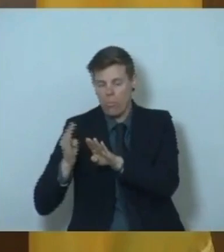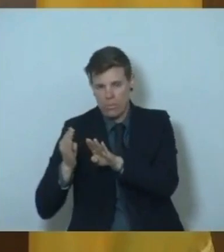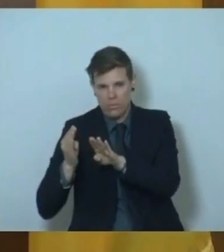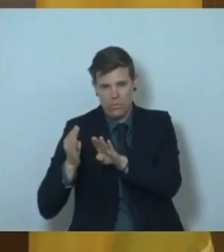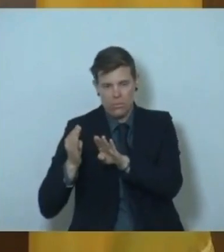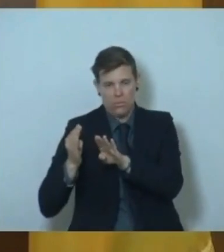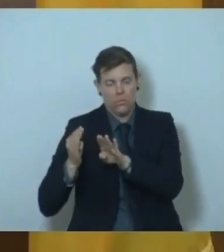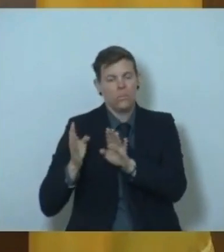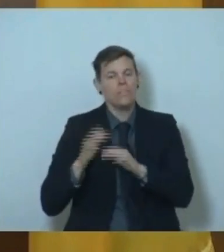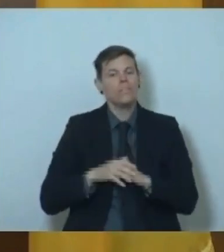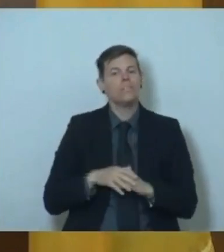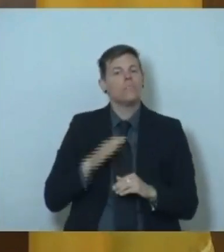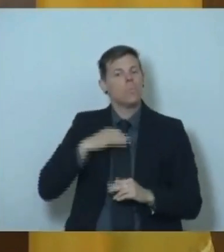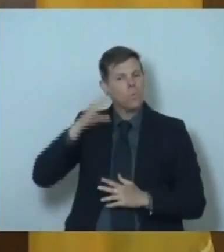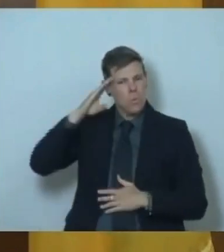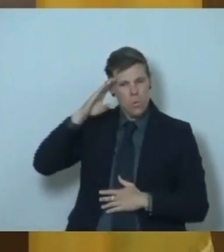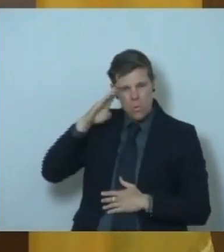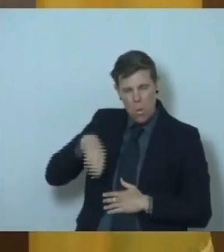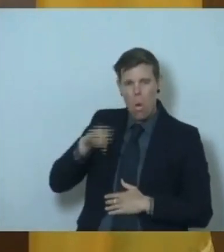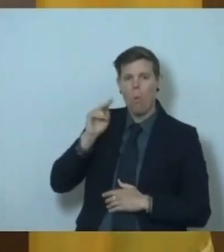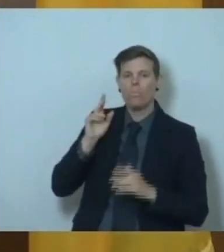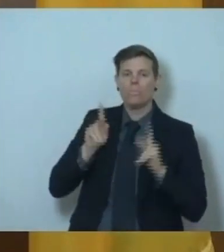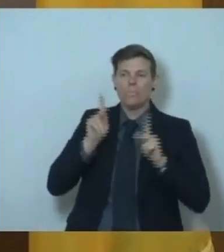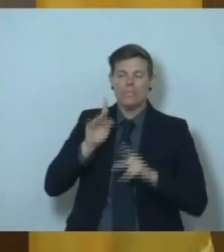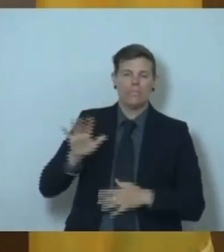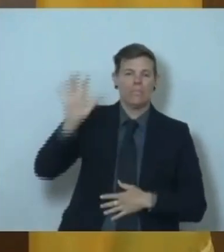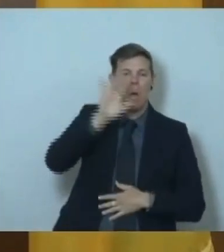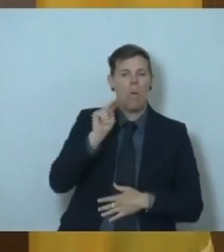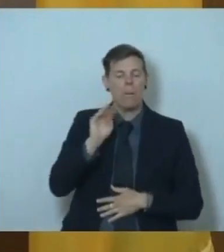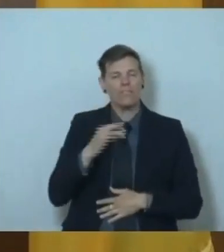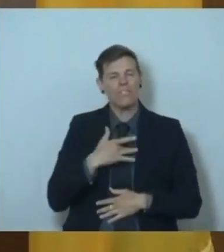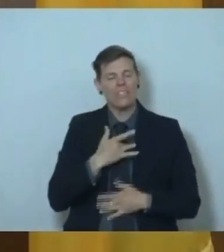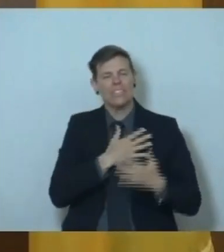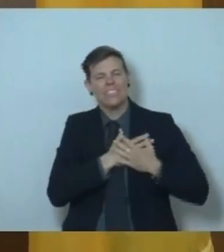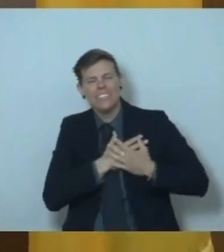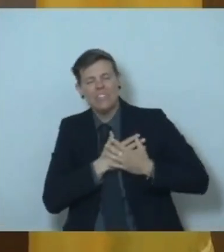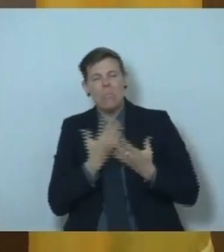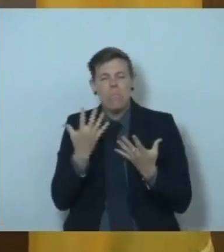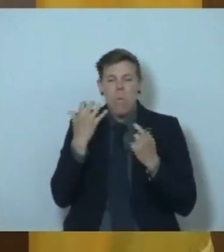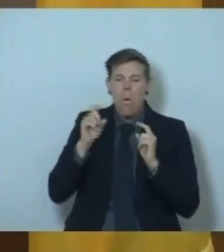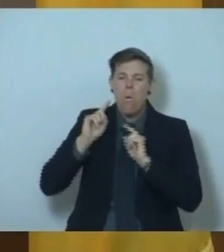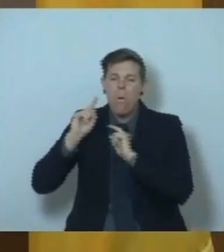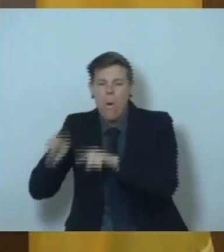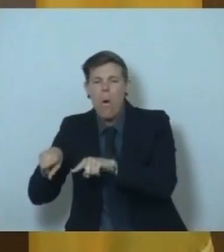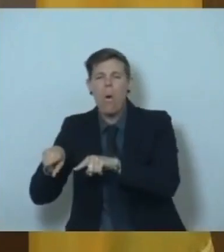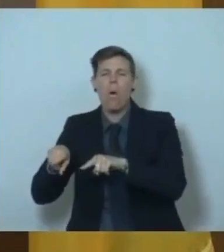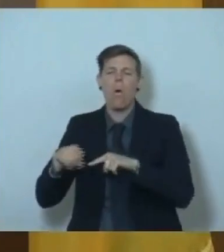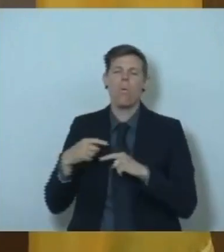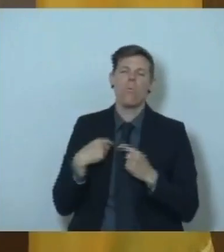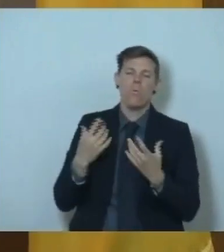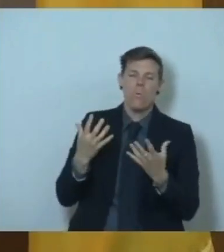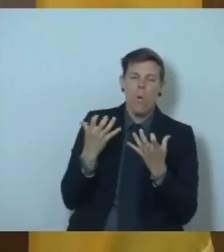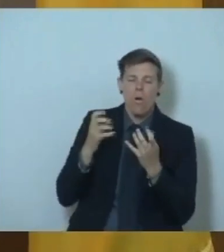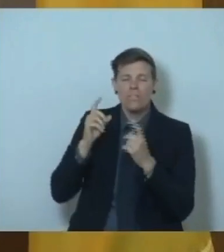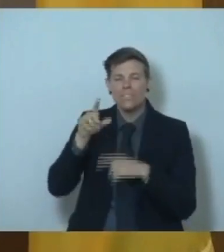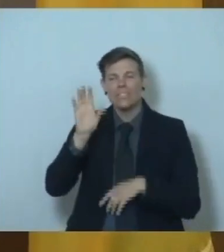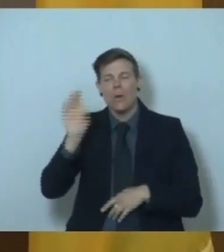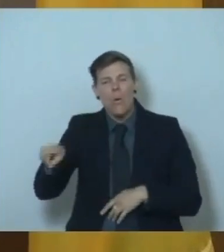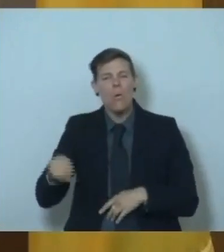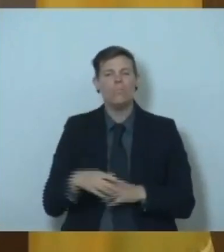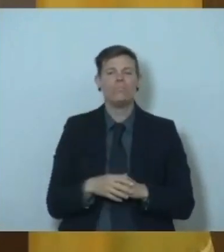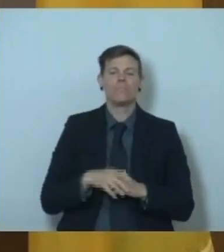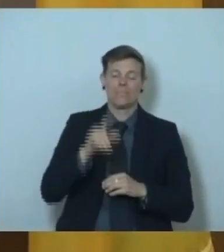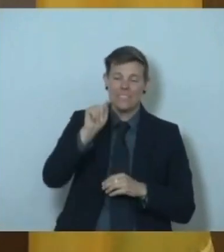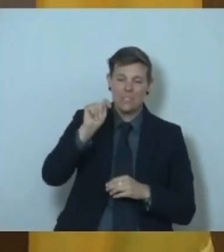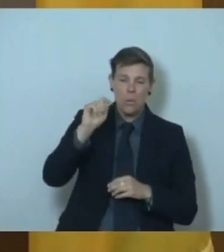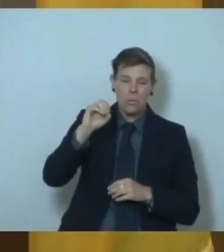for the economic benefit to that community. And I'm dedicated, so we talked about where we want to spend money and being transparent, which is a